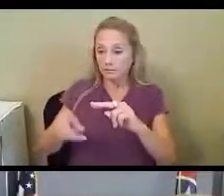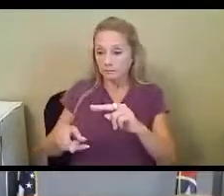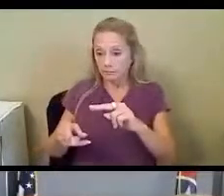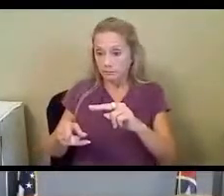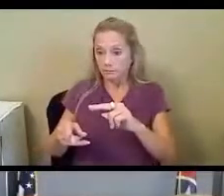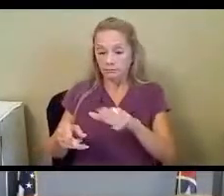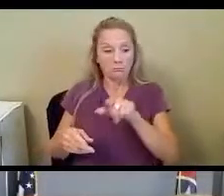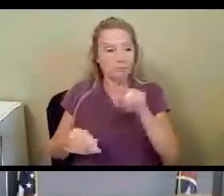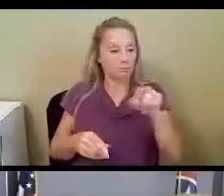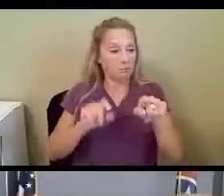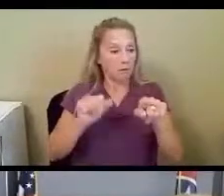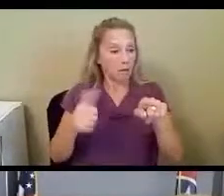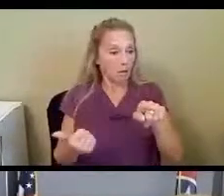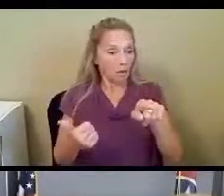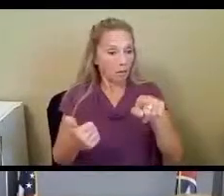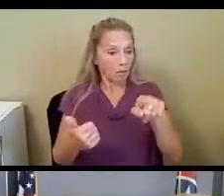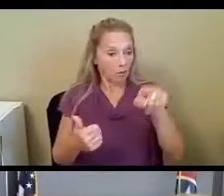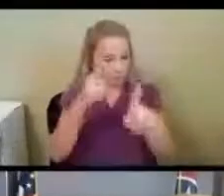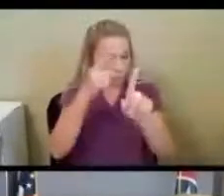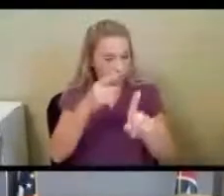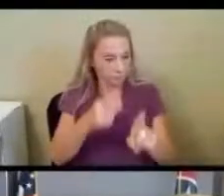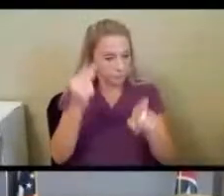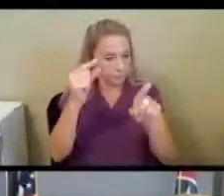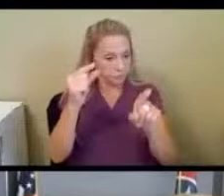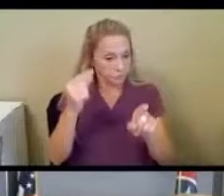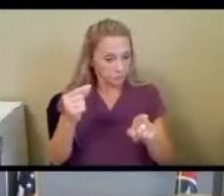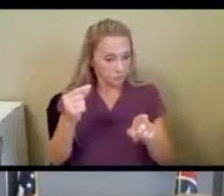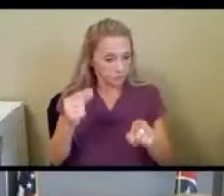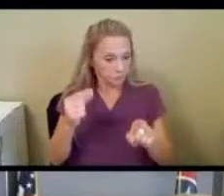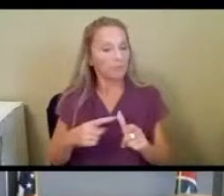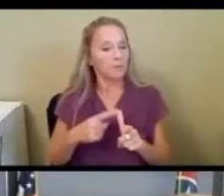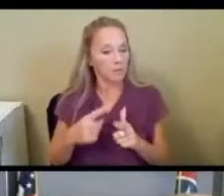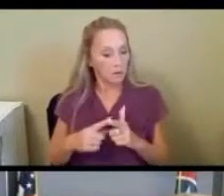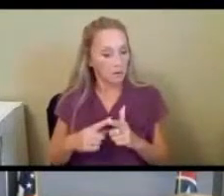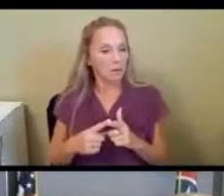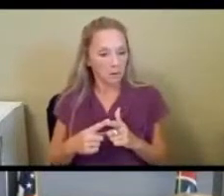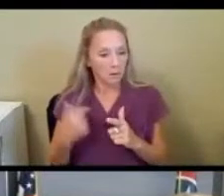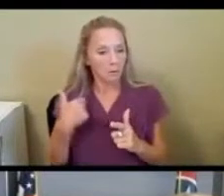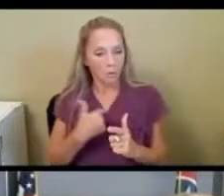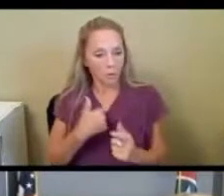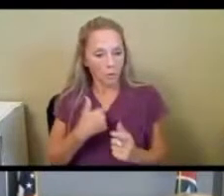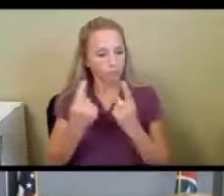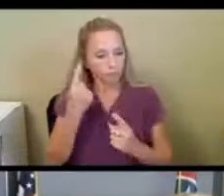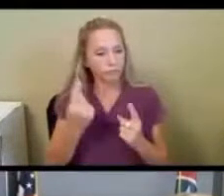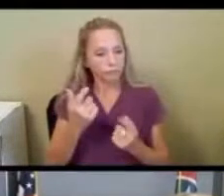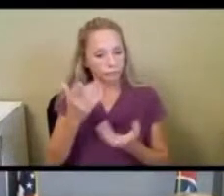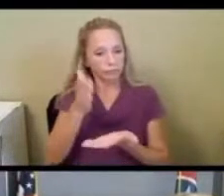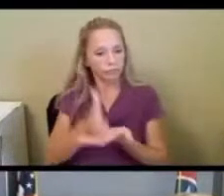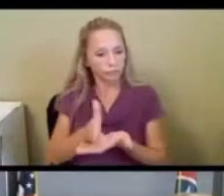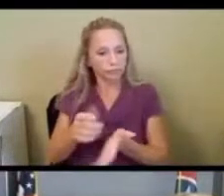green, that, we'll seriously look at removing that mandate.